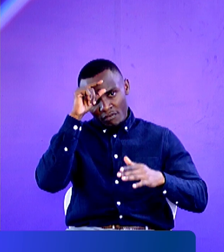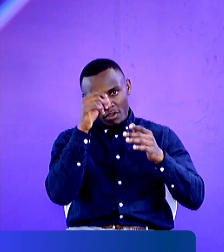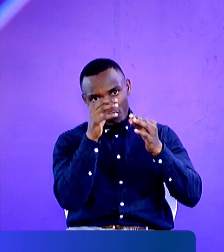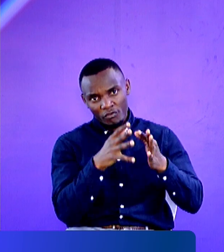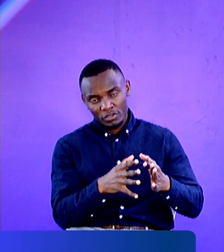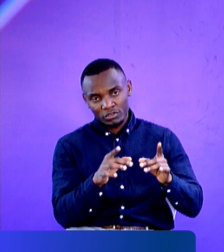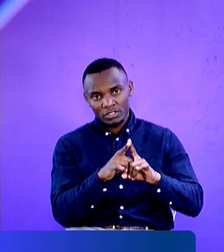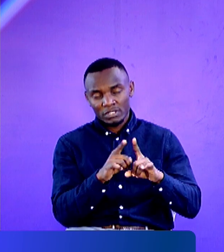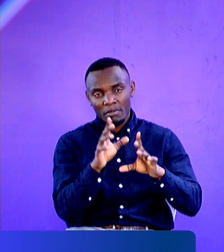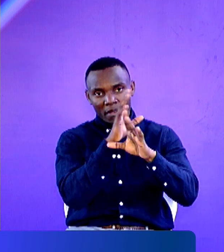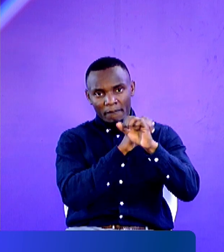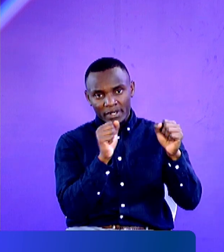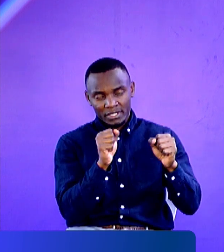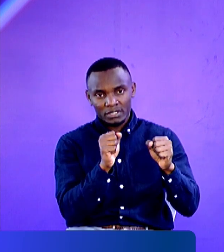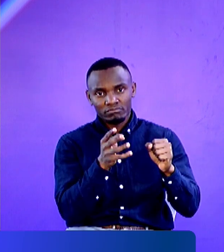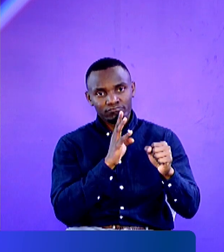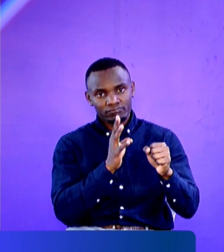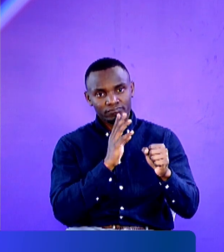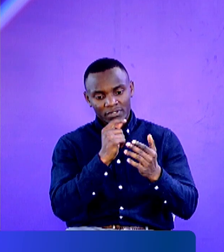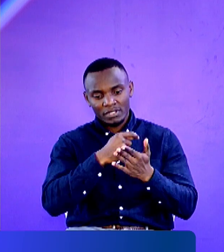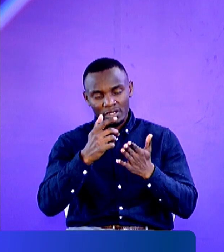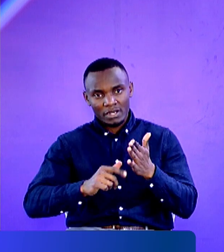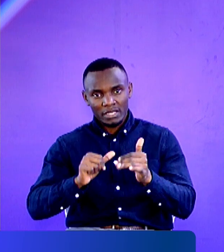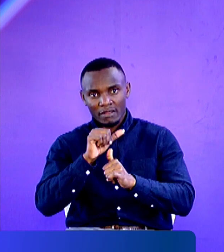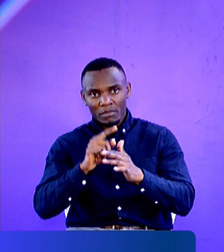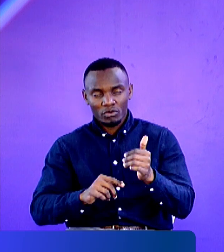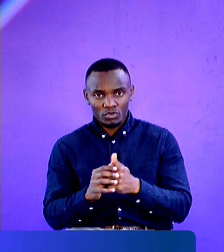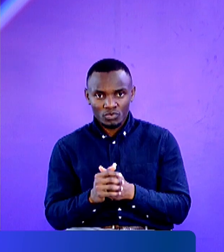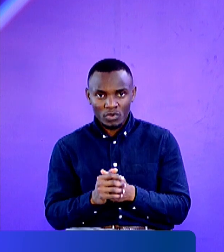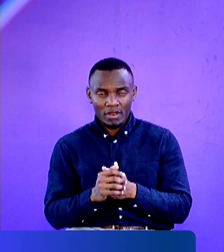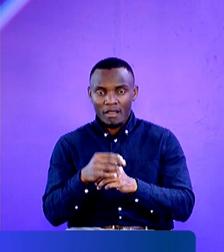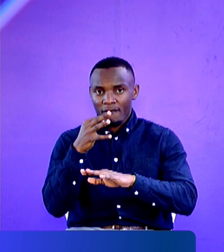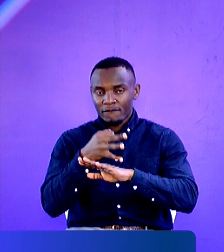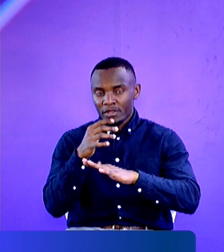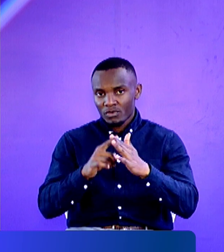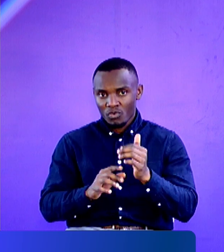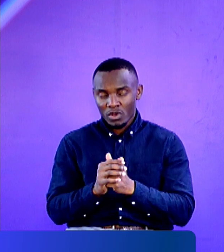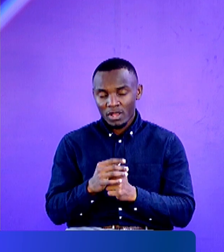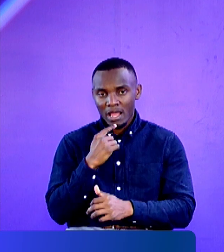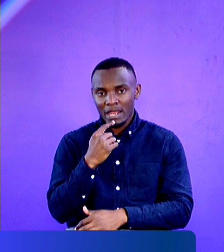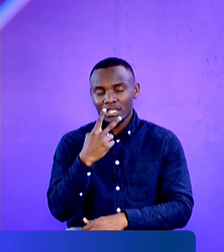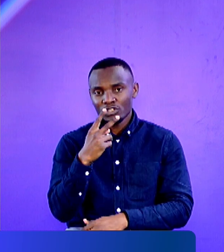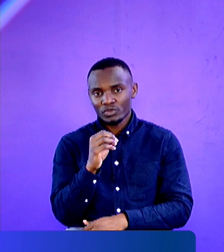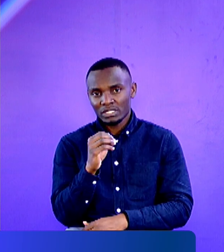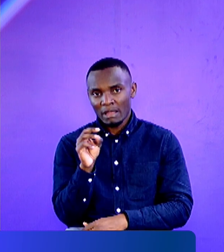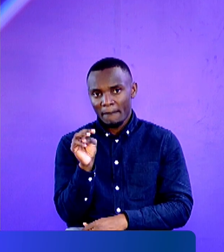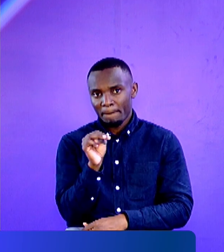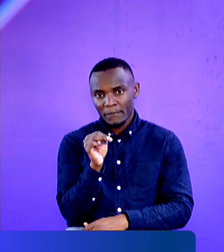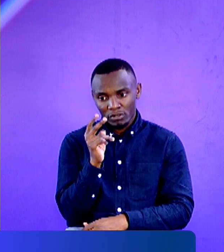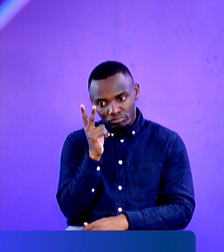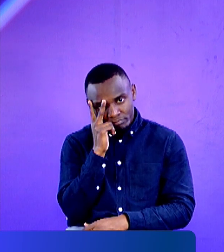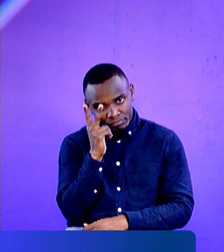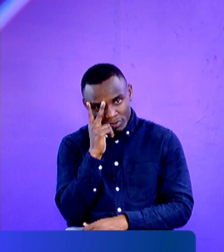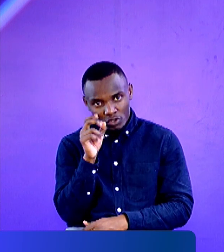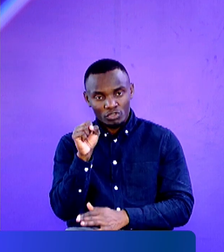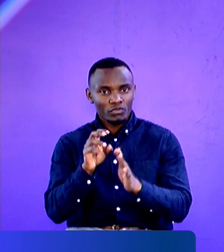speech writer, over a botched 123 million spying software software deal has protested that authorities